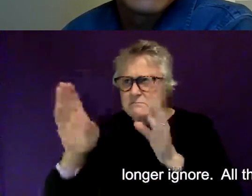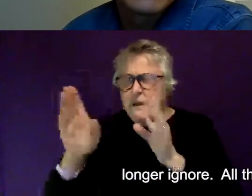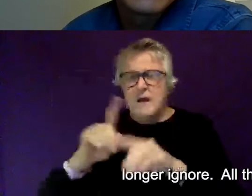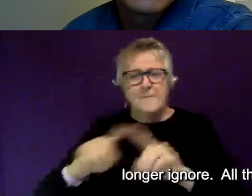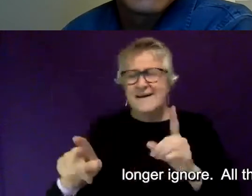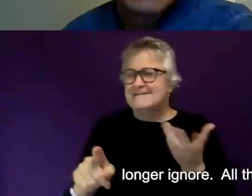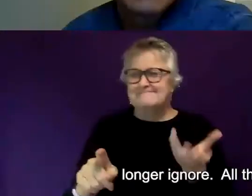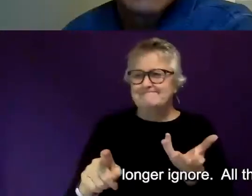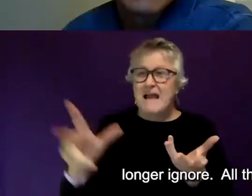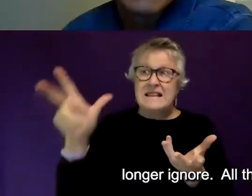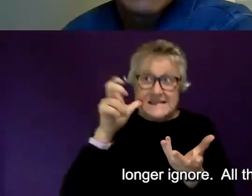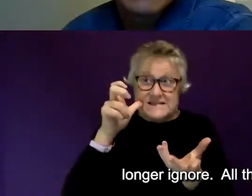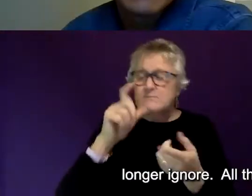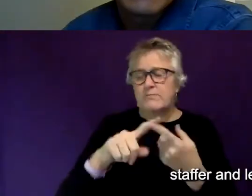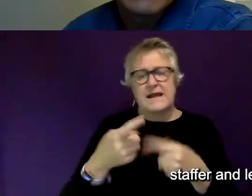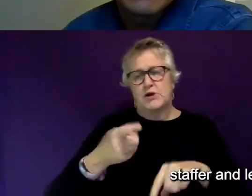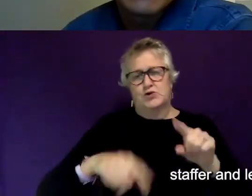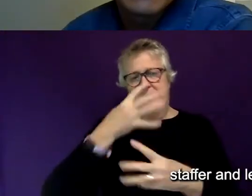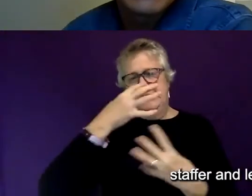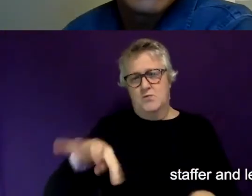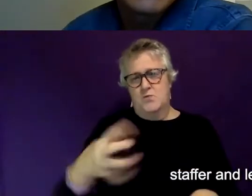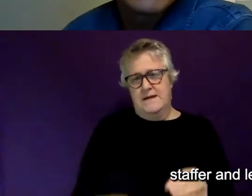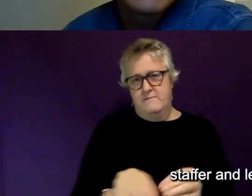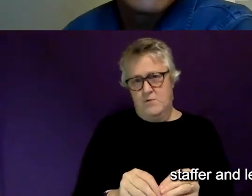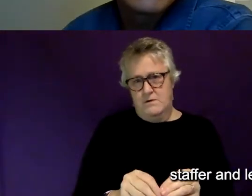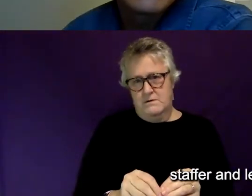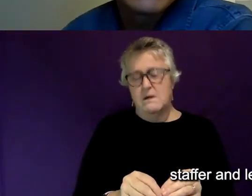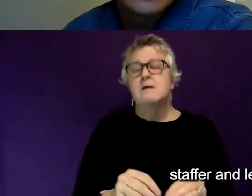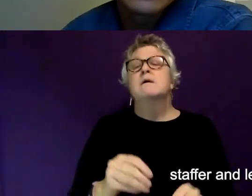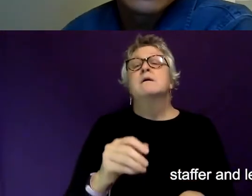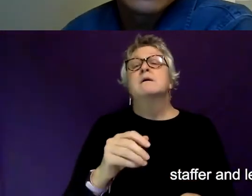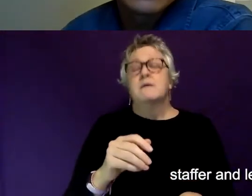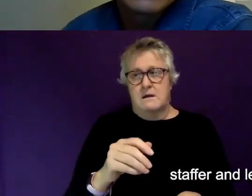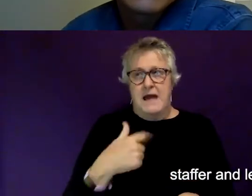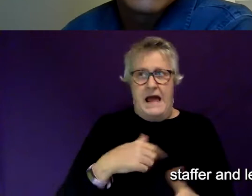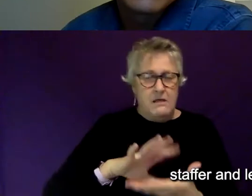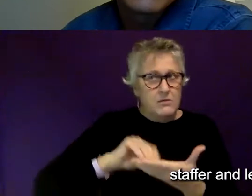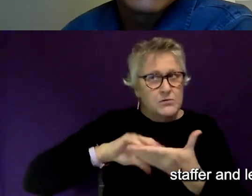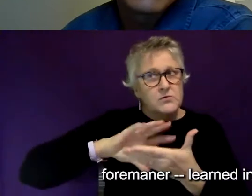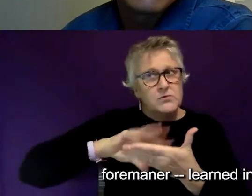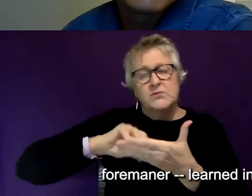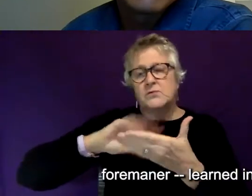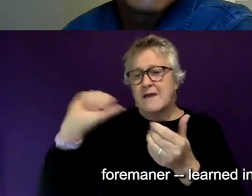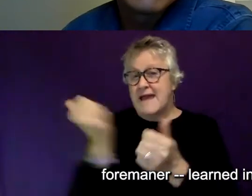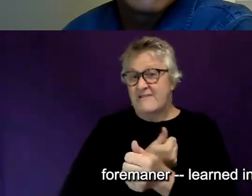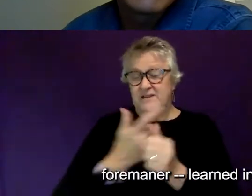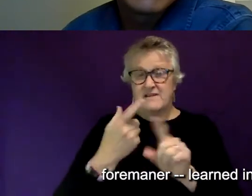ignore. All the tools that I learned from being a staffer and learning everything from my